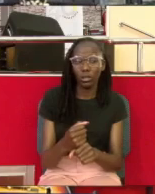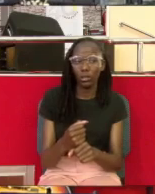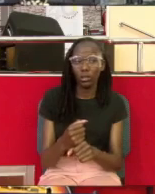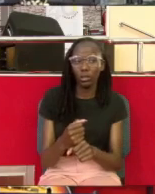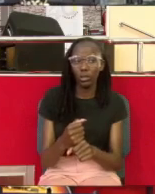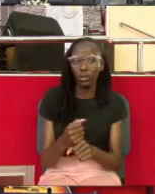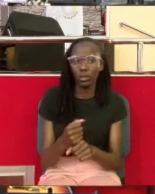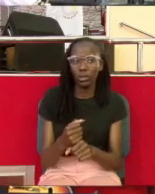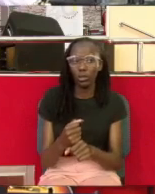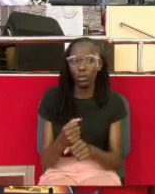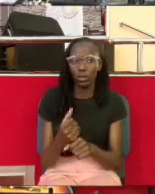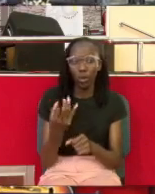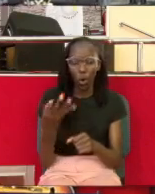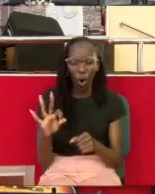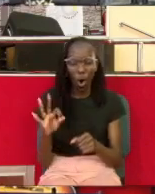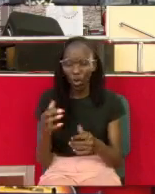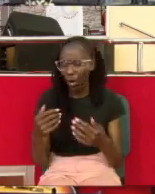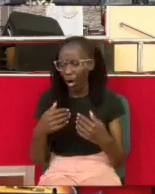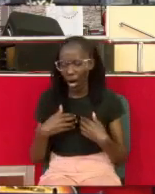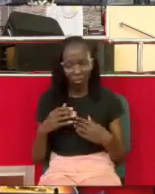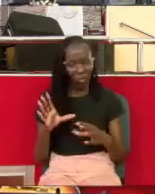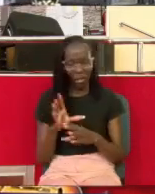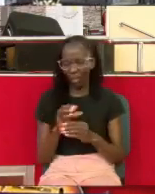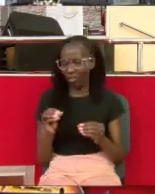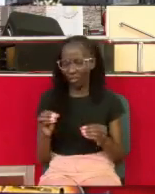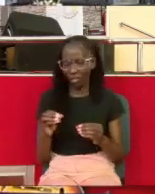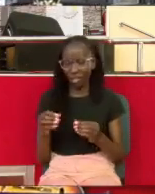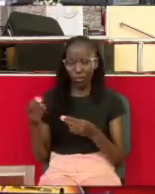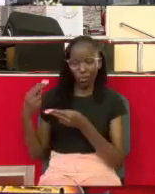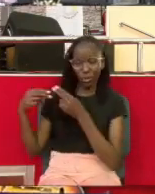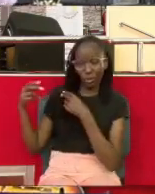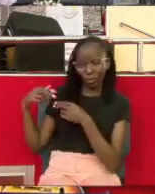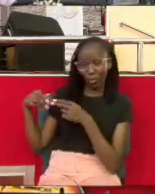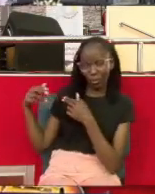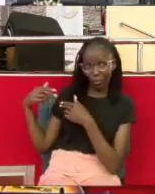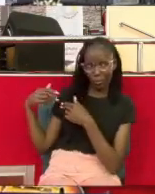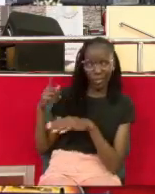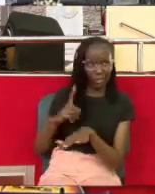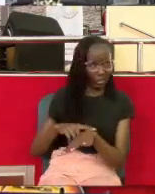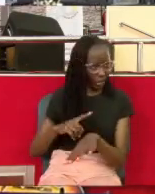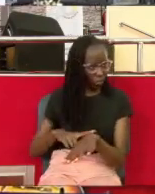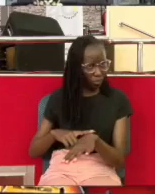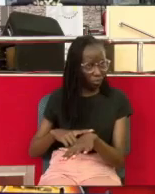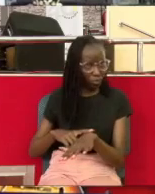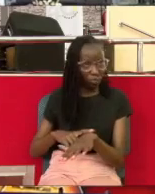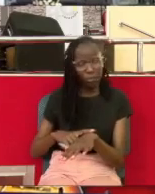Or it does not contain any reference to duration